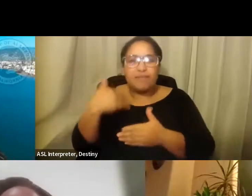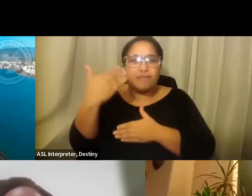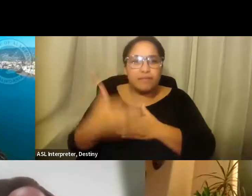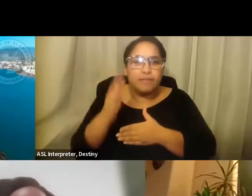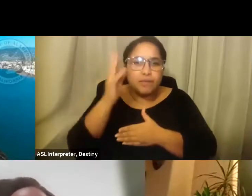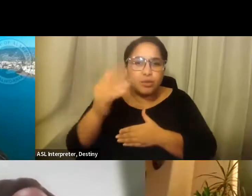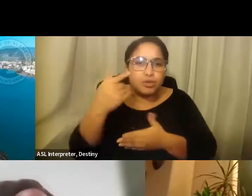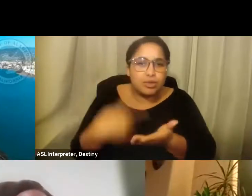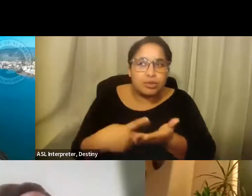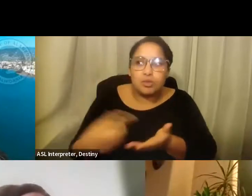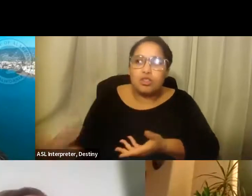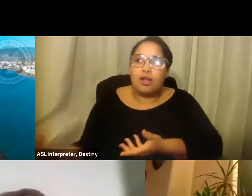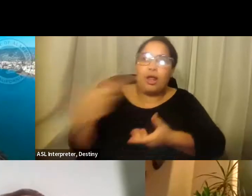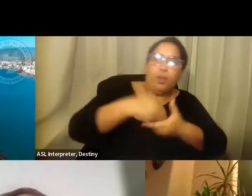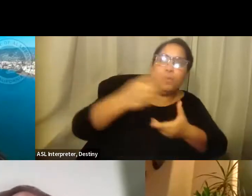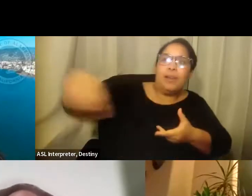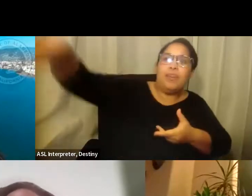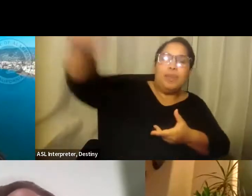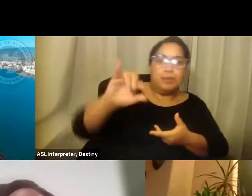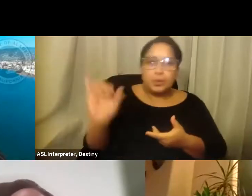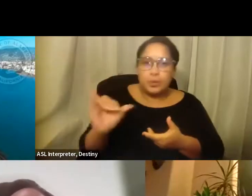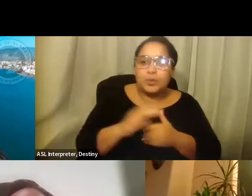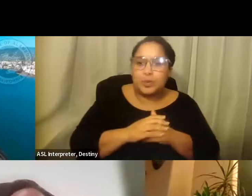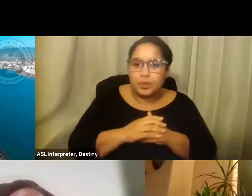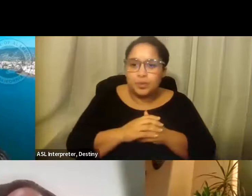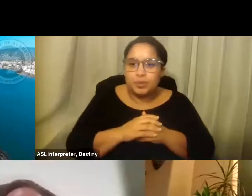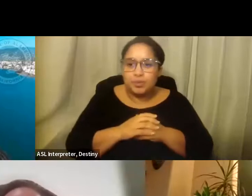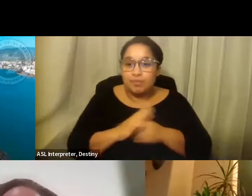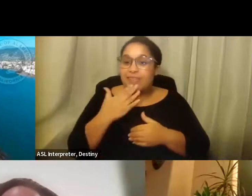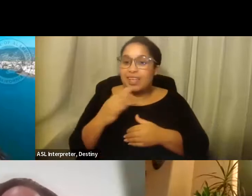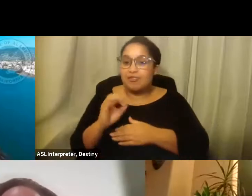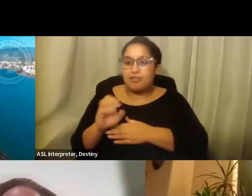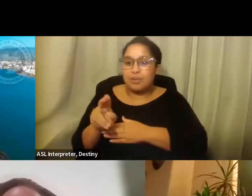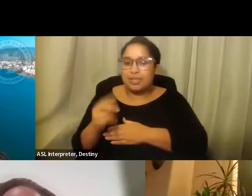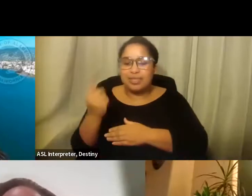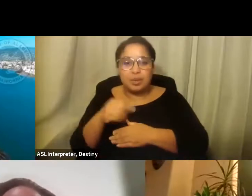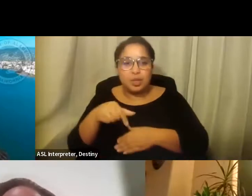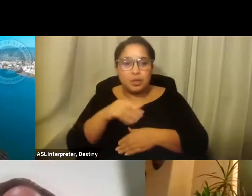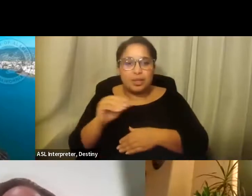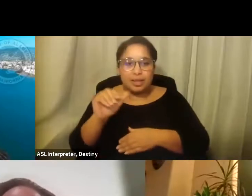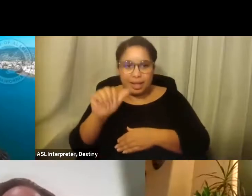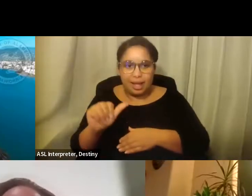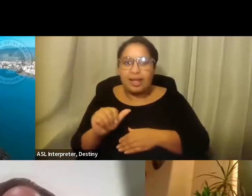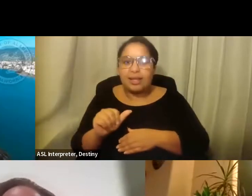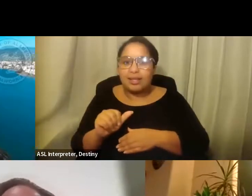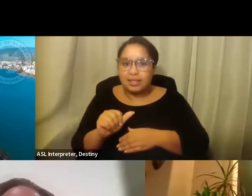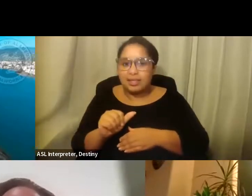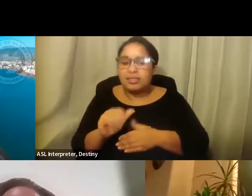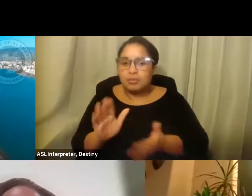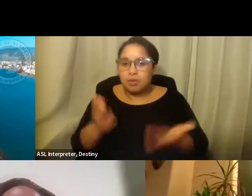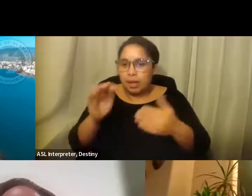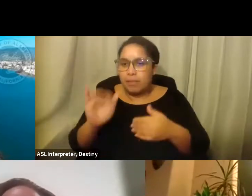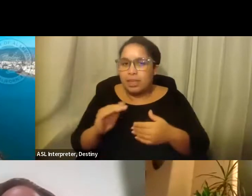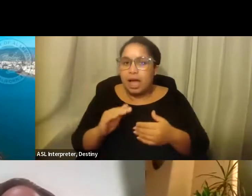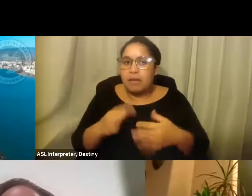discussions. Great. Thank you so much, Dr. Freeman. And just to say, we had somebody in the Q&A also kind of lift up the importance